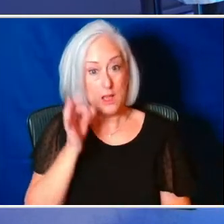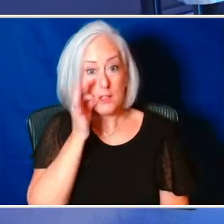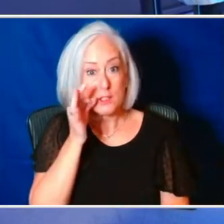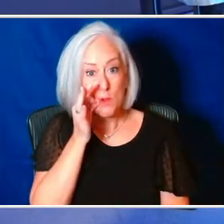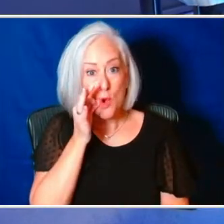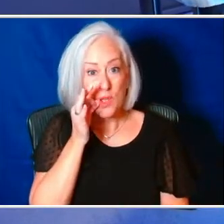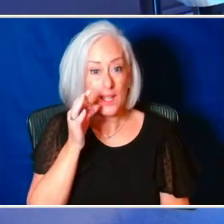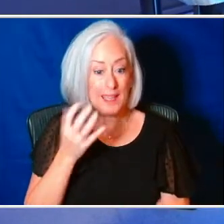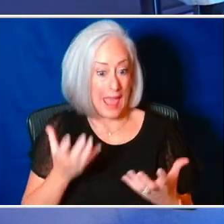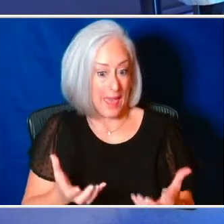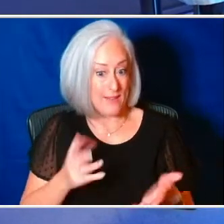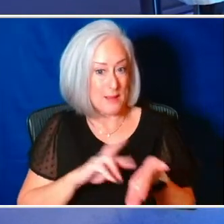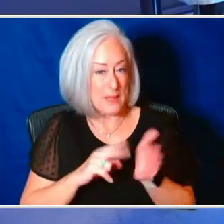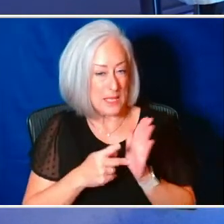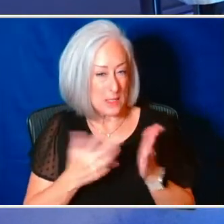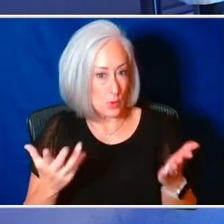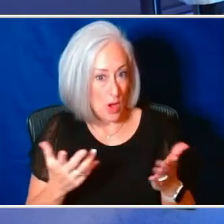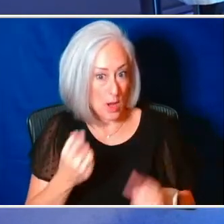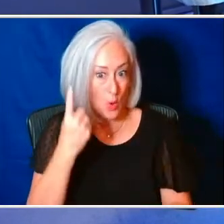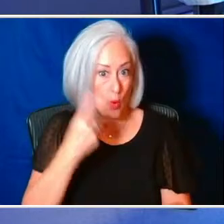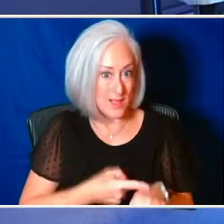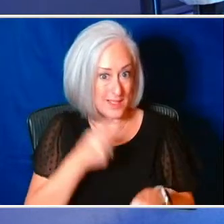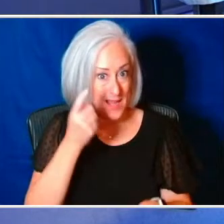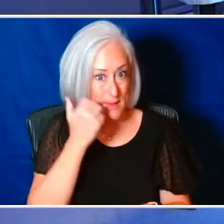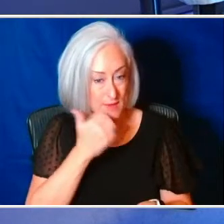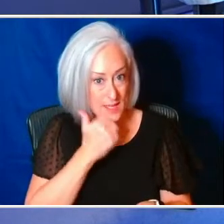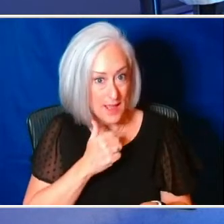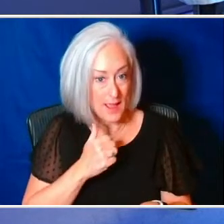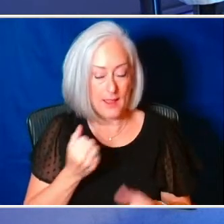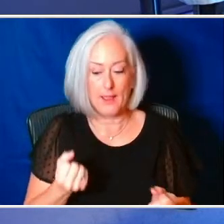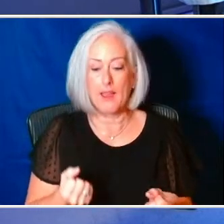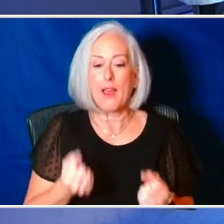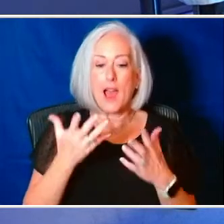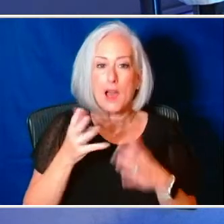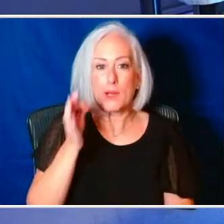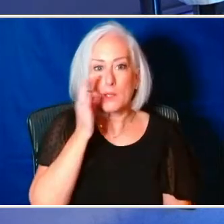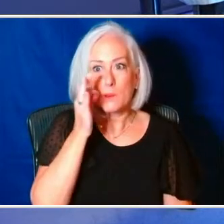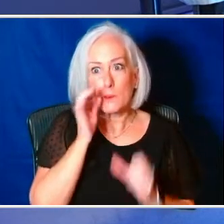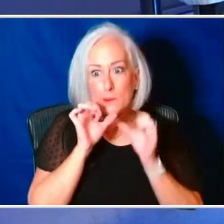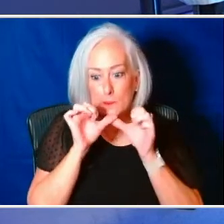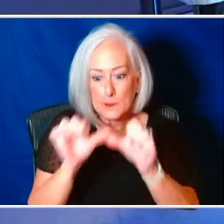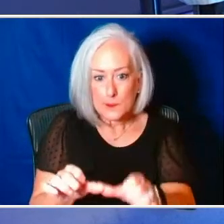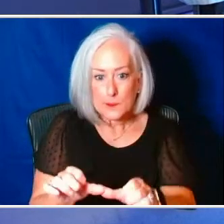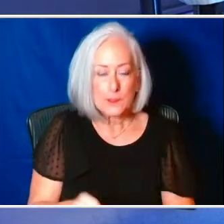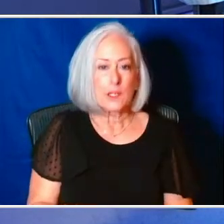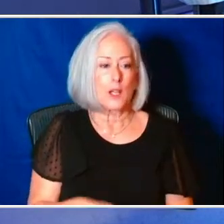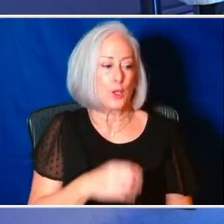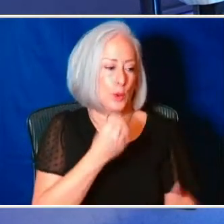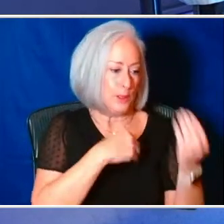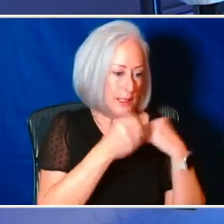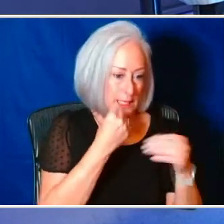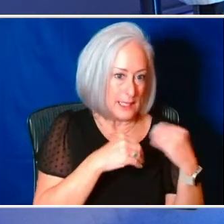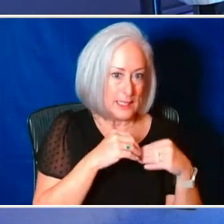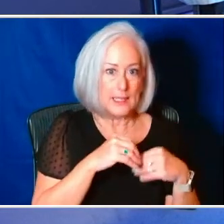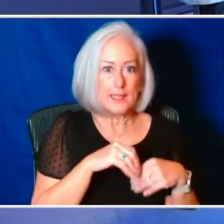one, and how much are you doing in that one time? Are you combining with edibles? I mean, there's just so many questions. Also, the degree of purity you're